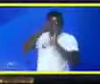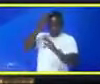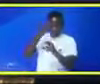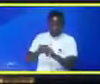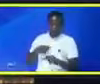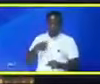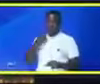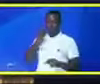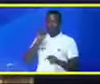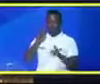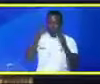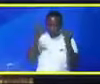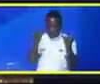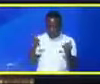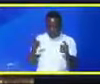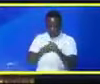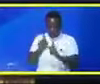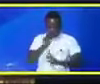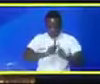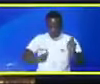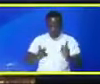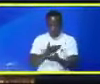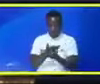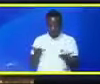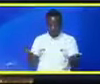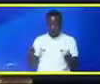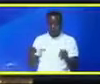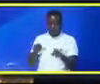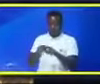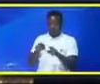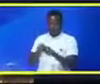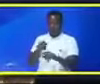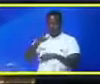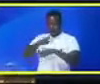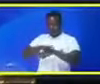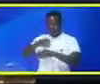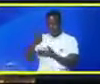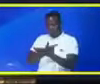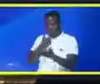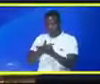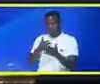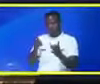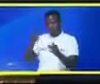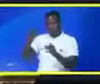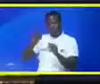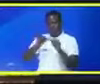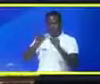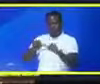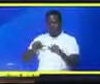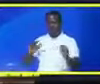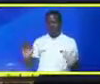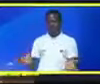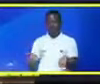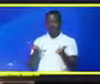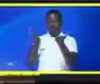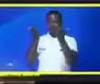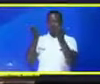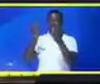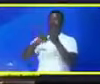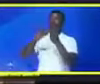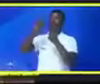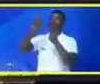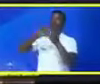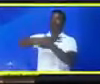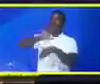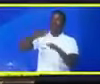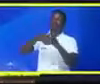and declare as a people, and on behalf of this nation, that you remain exalted, and to you be all